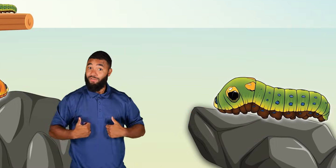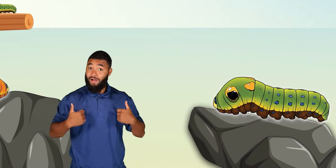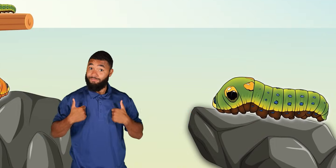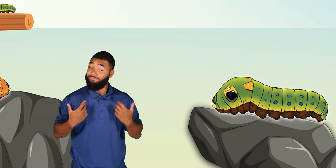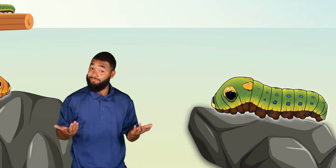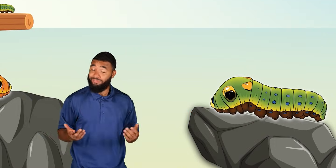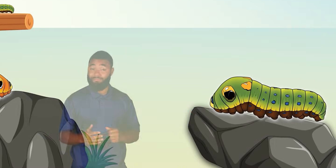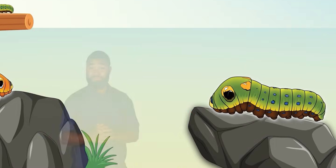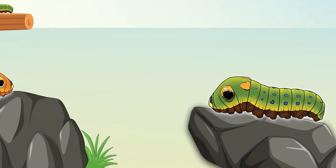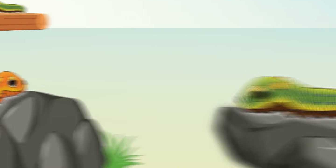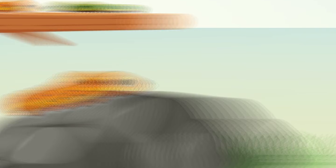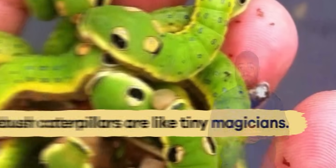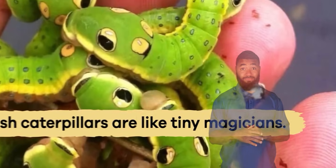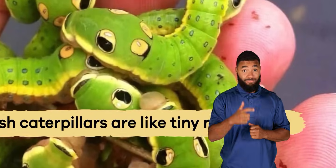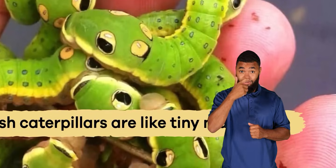Other interesting facts.